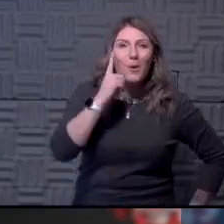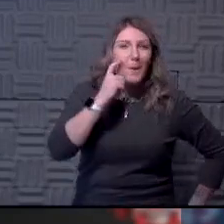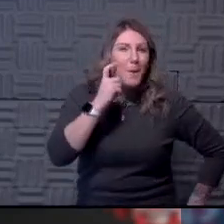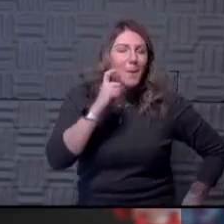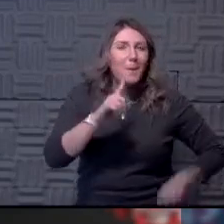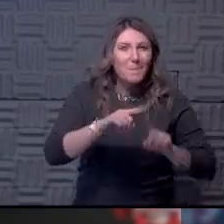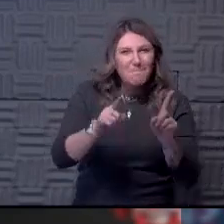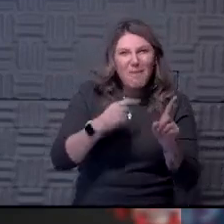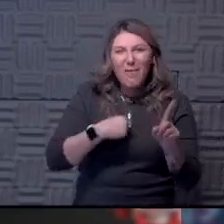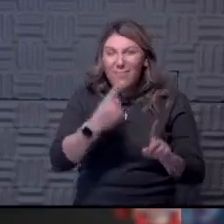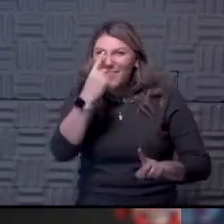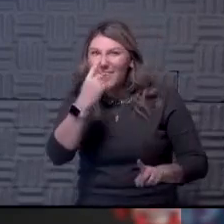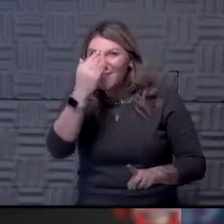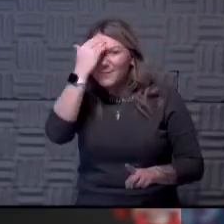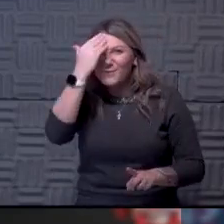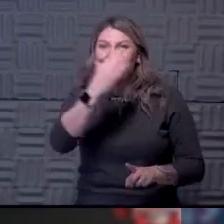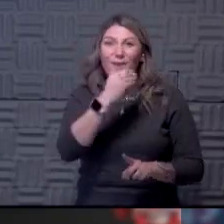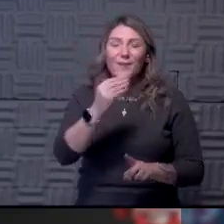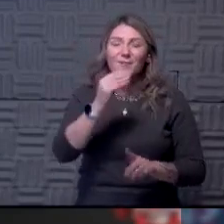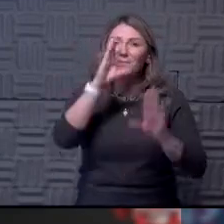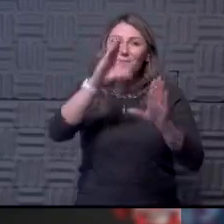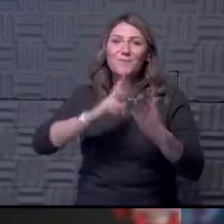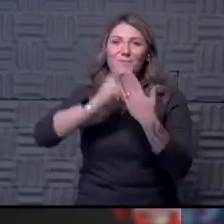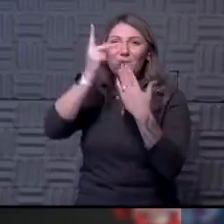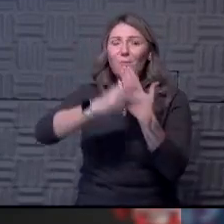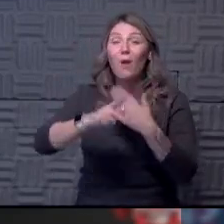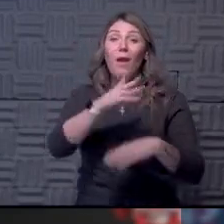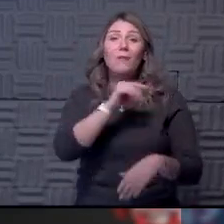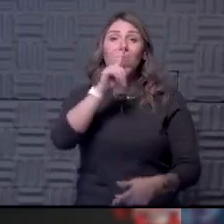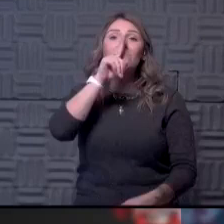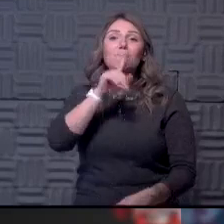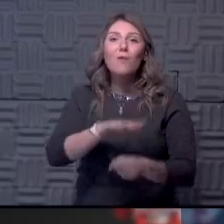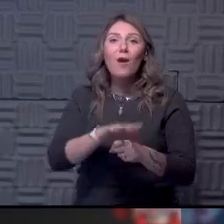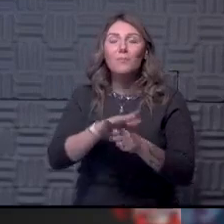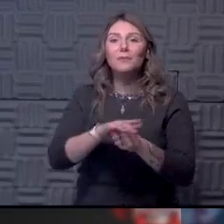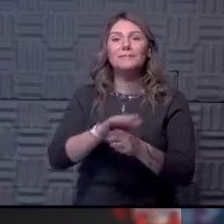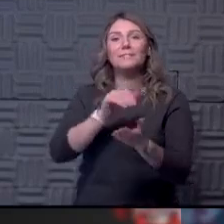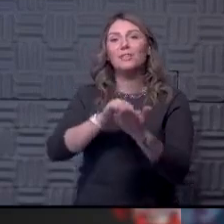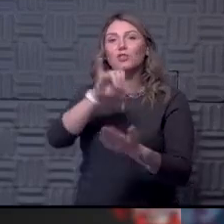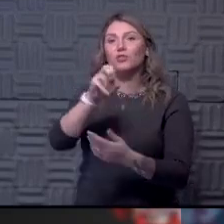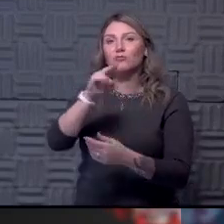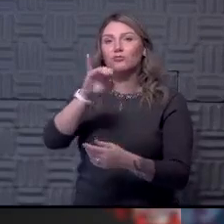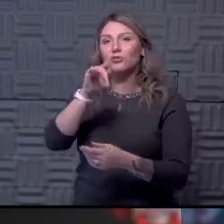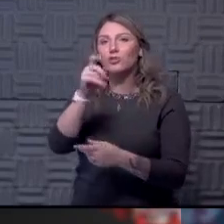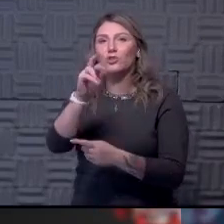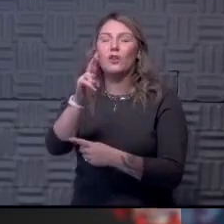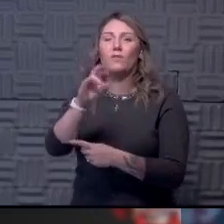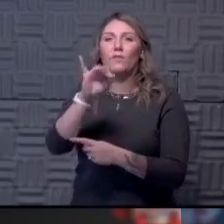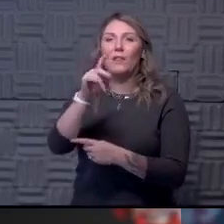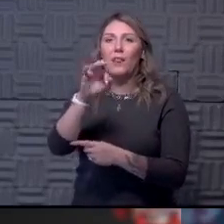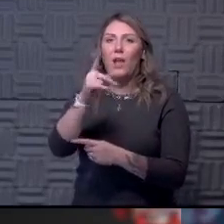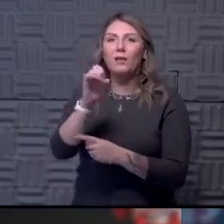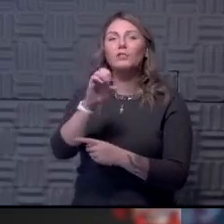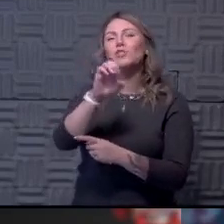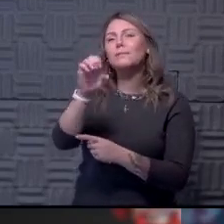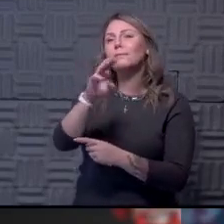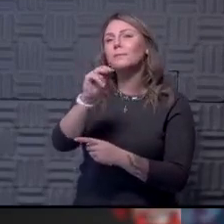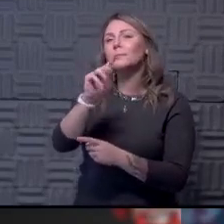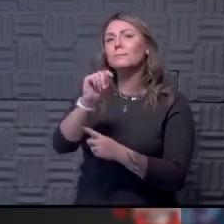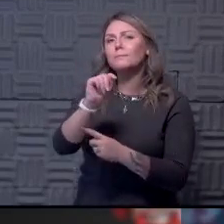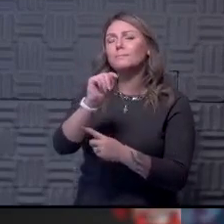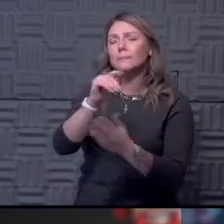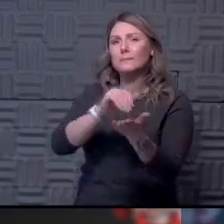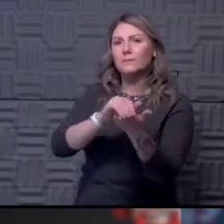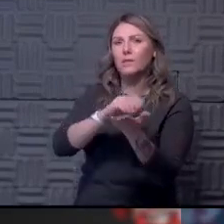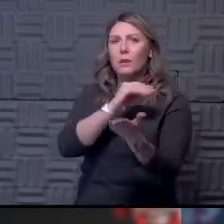exciting program tomorrow because of that. And as promised, we also have Dr. Jennifer Vilwak. She's an ENT physician who's going to join us to talk